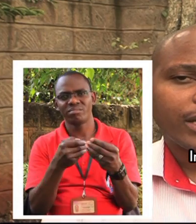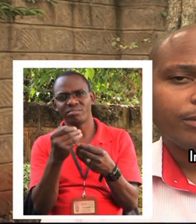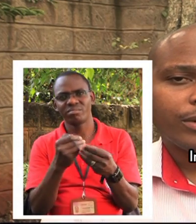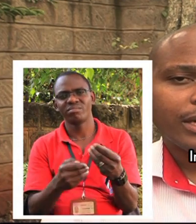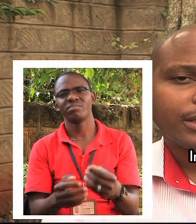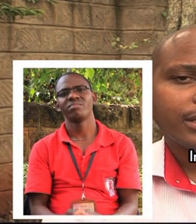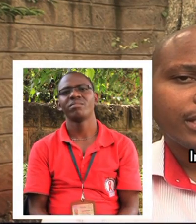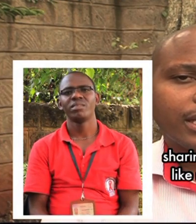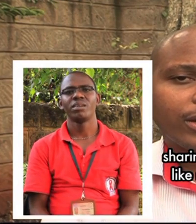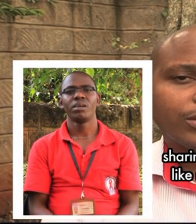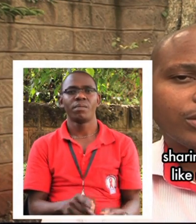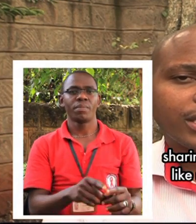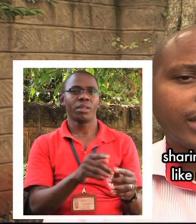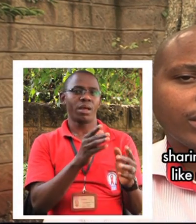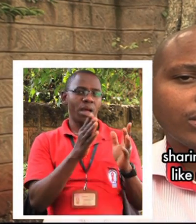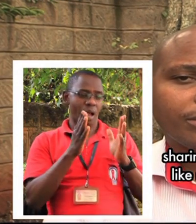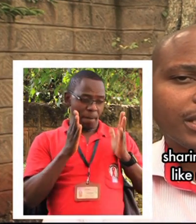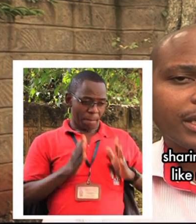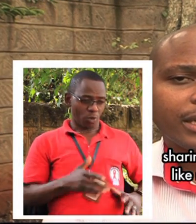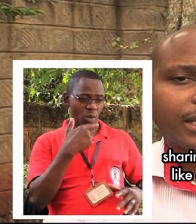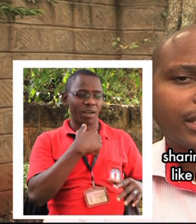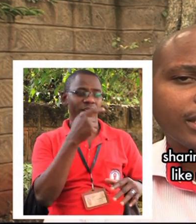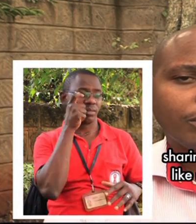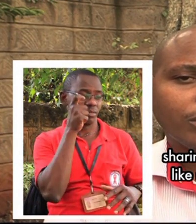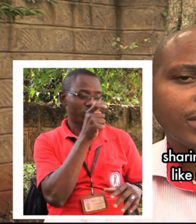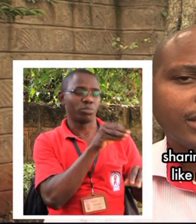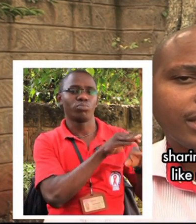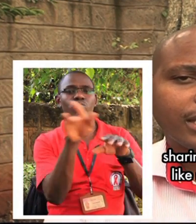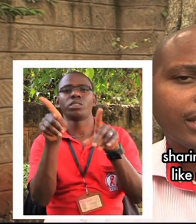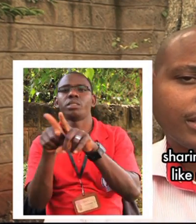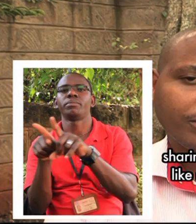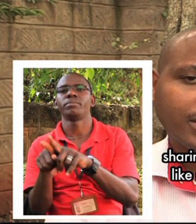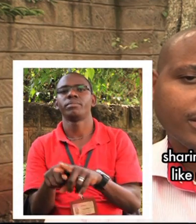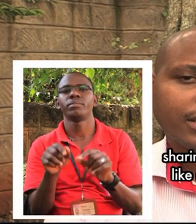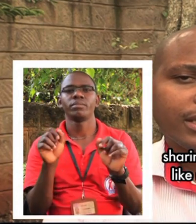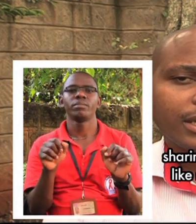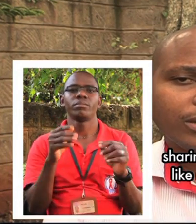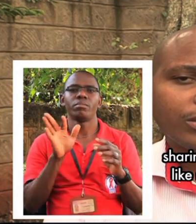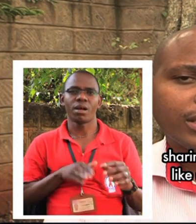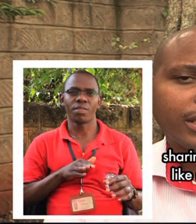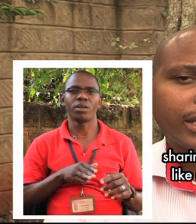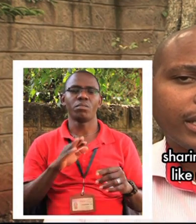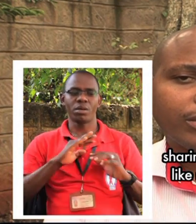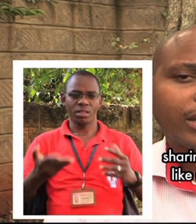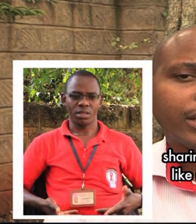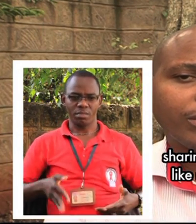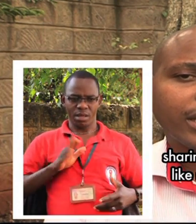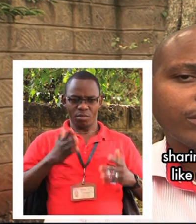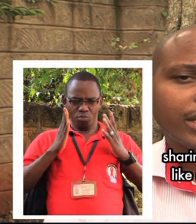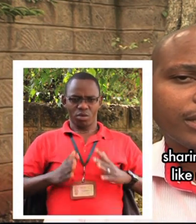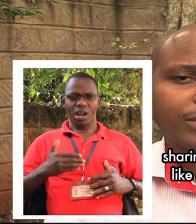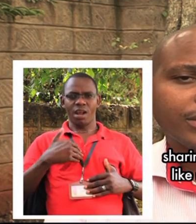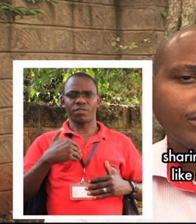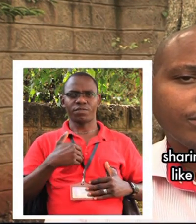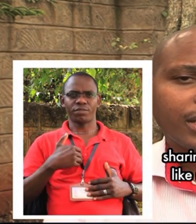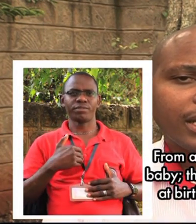or blood products. Also sharing contaminated sharp objects like razor blades, needles, and with an